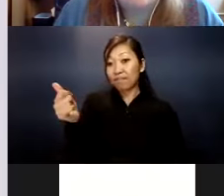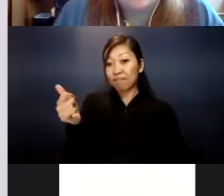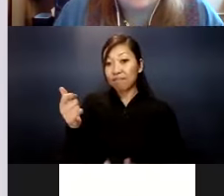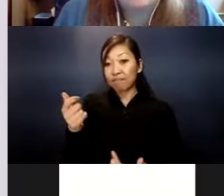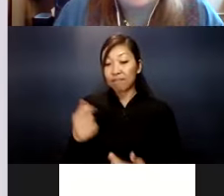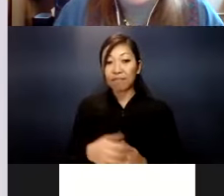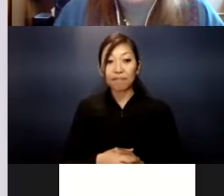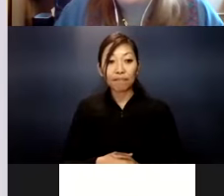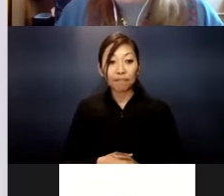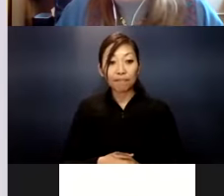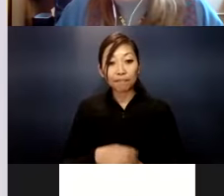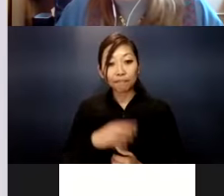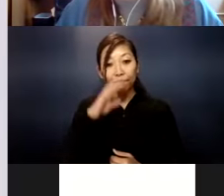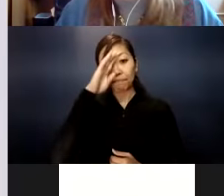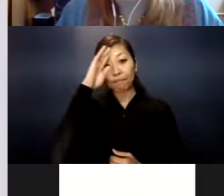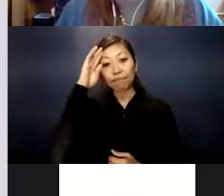All right. And then